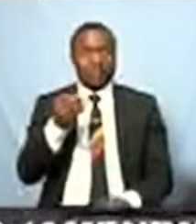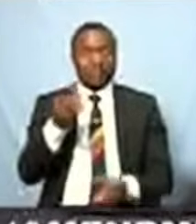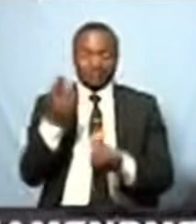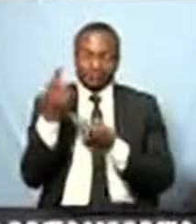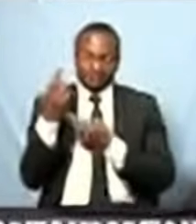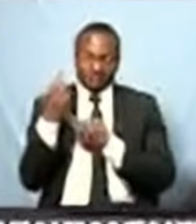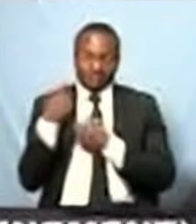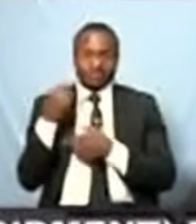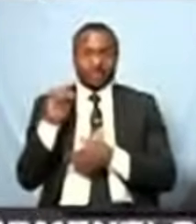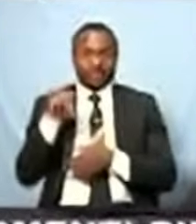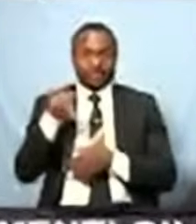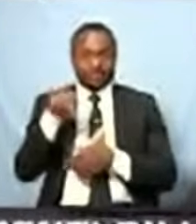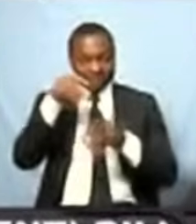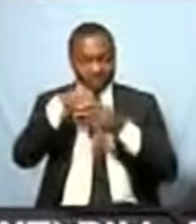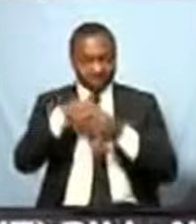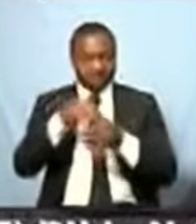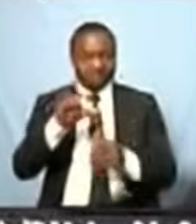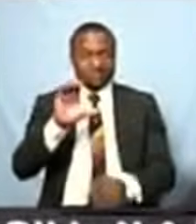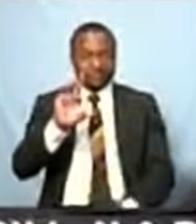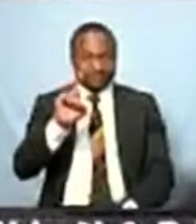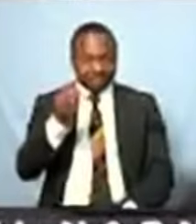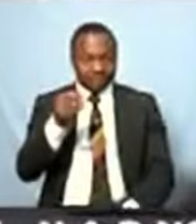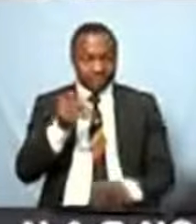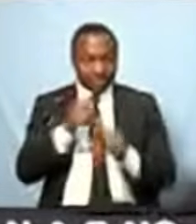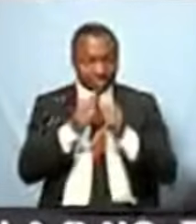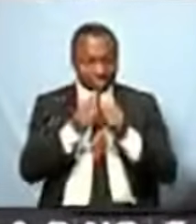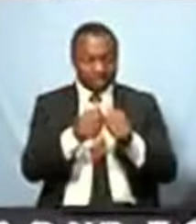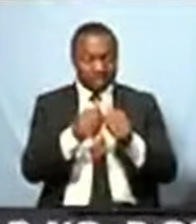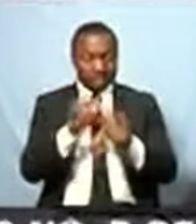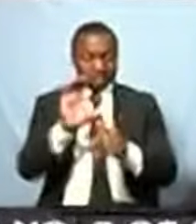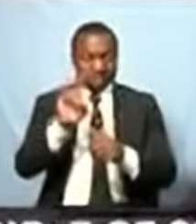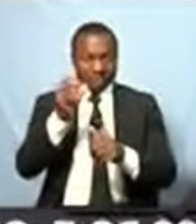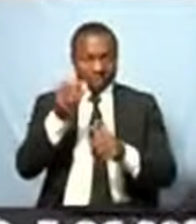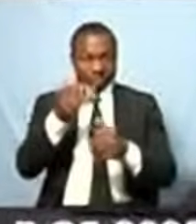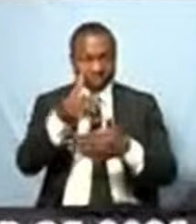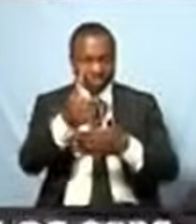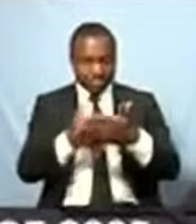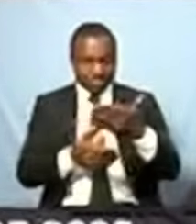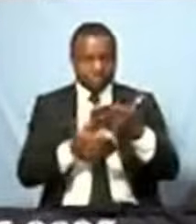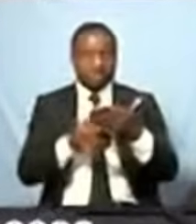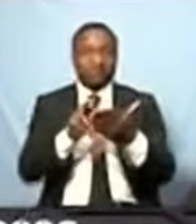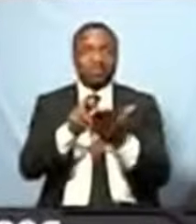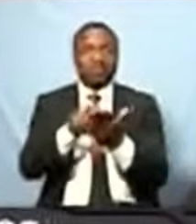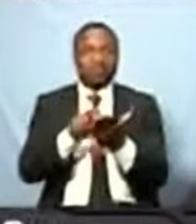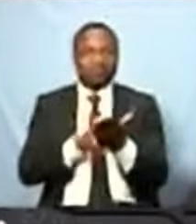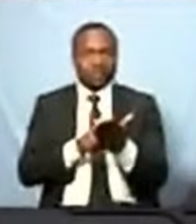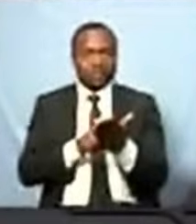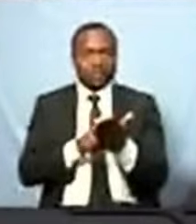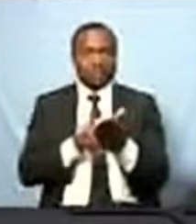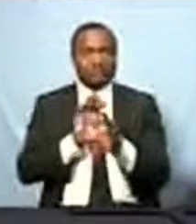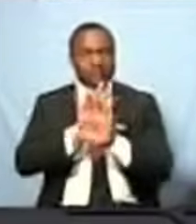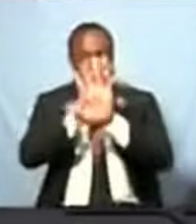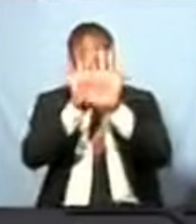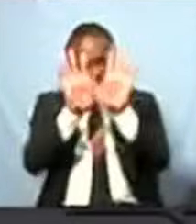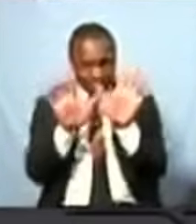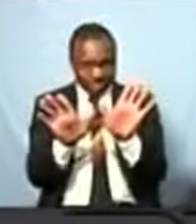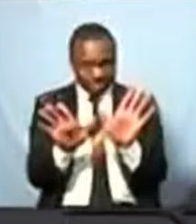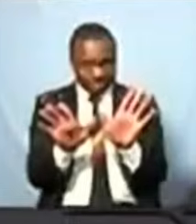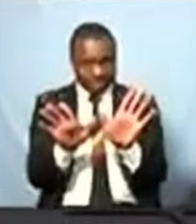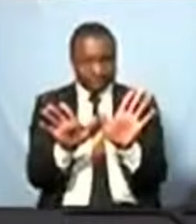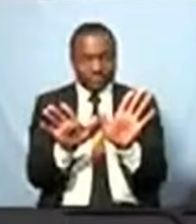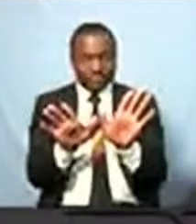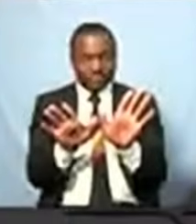of Parliament in CDF, according to the CDF guidelines, are crystal clear, and